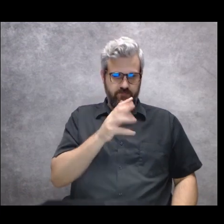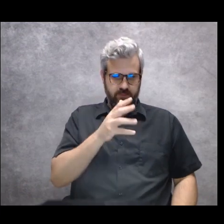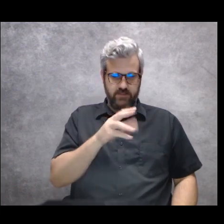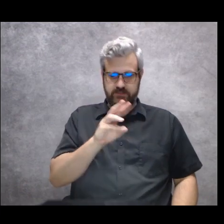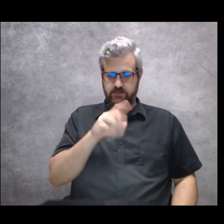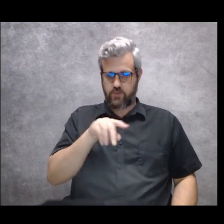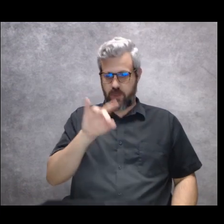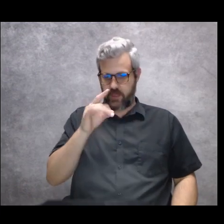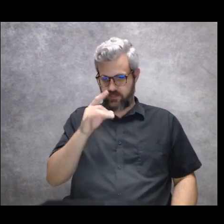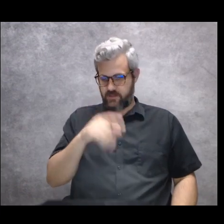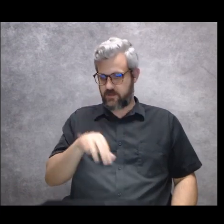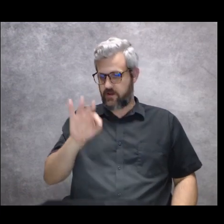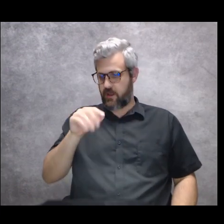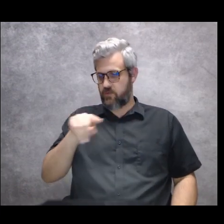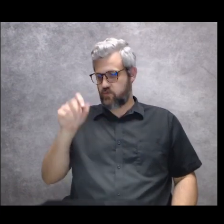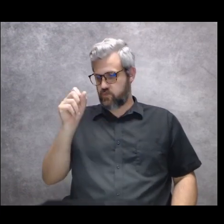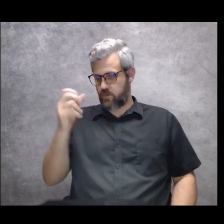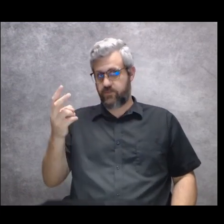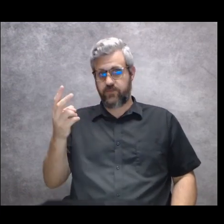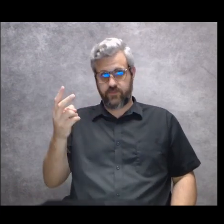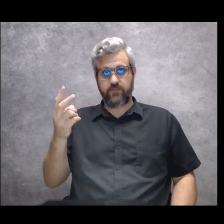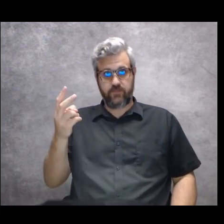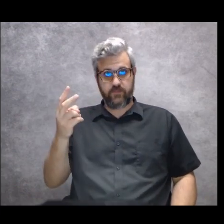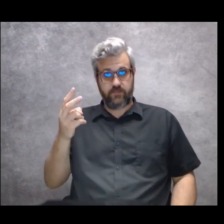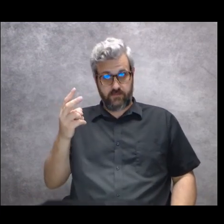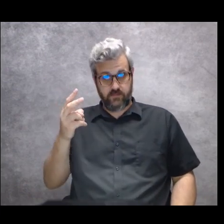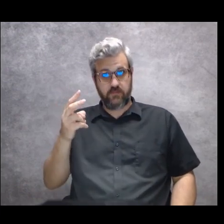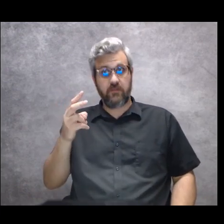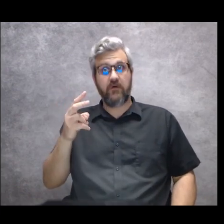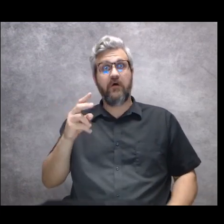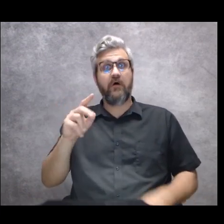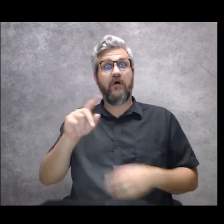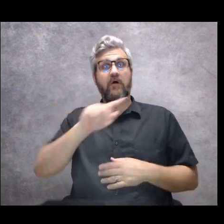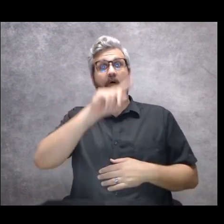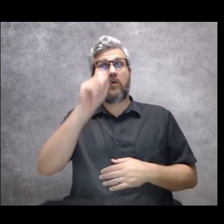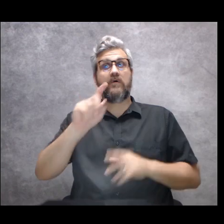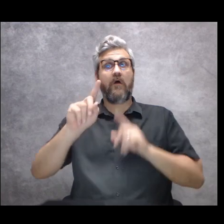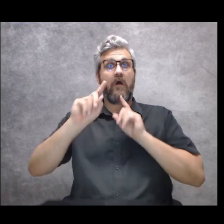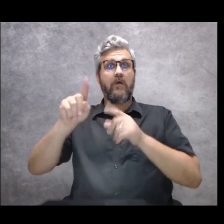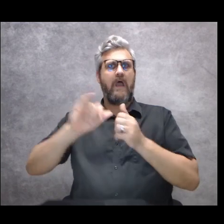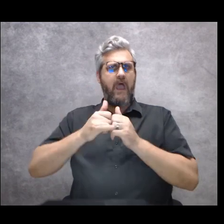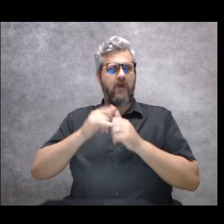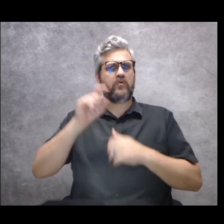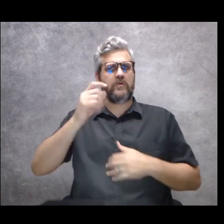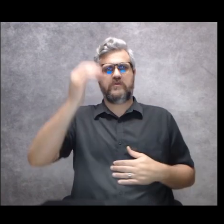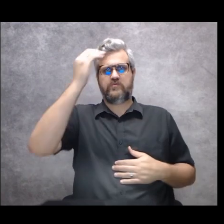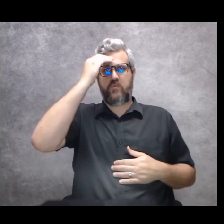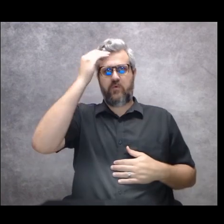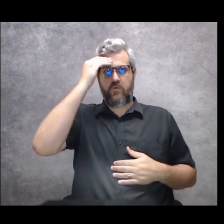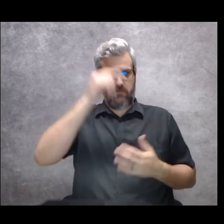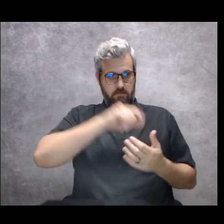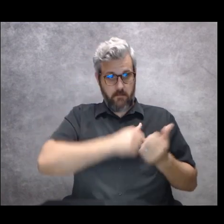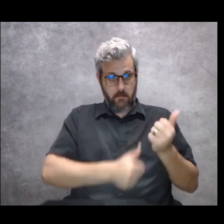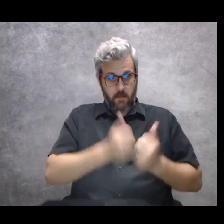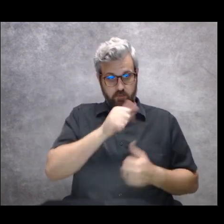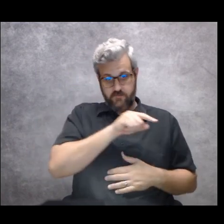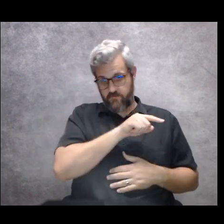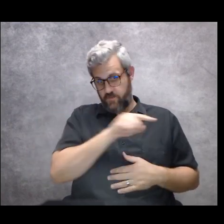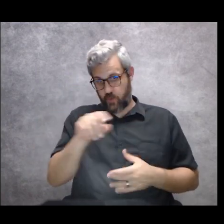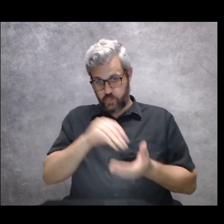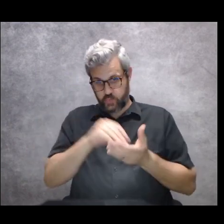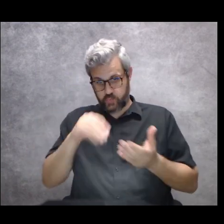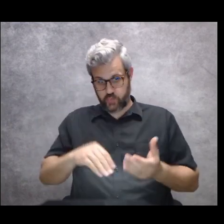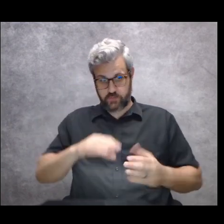answer the questions, districts will need to know, did most of the students in these grade levels meet, not meet, or